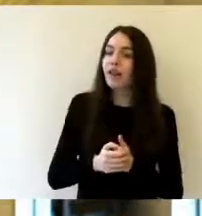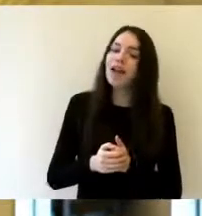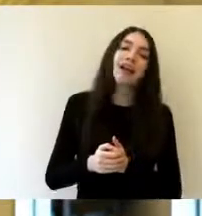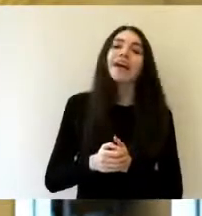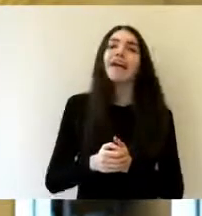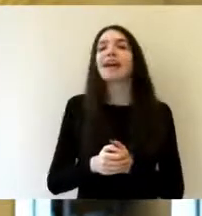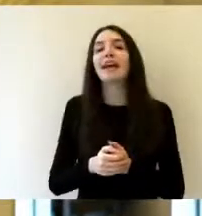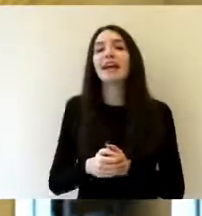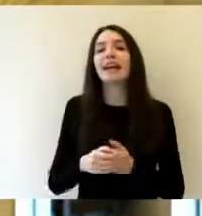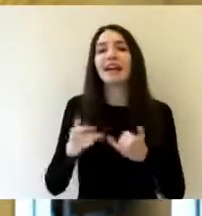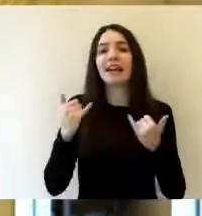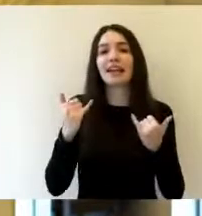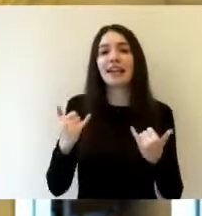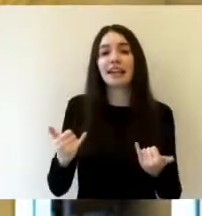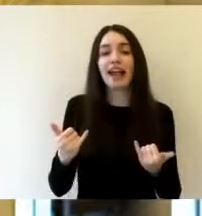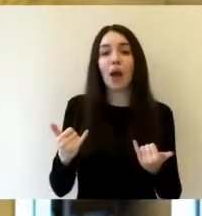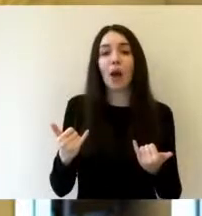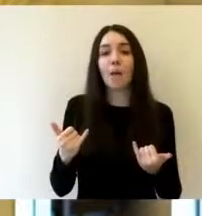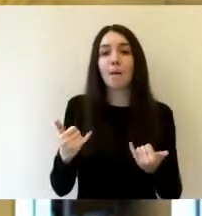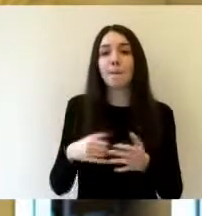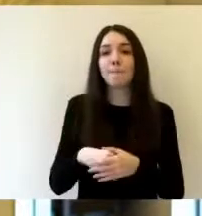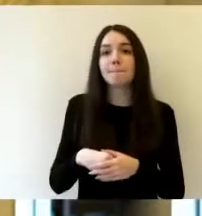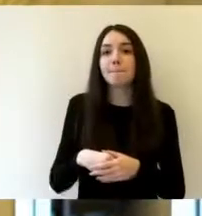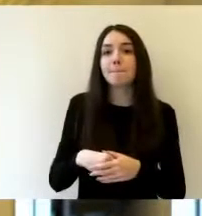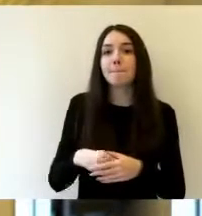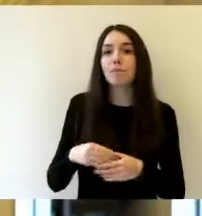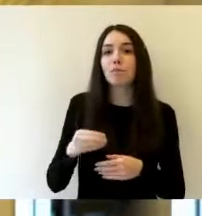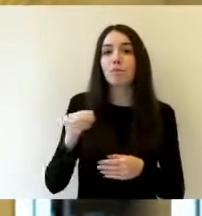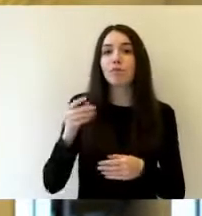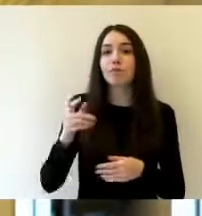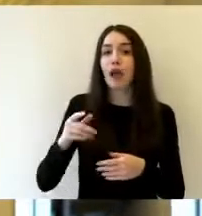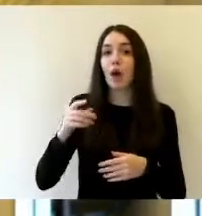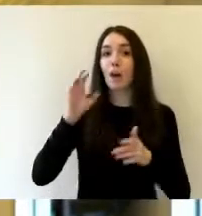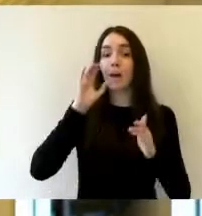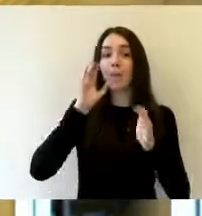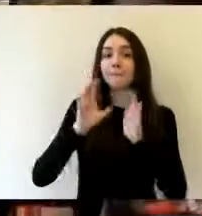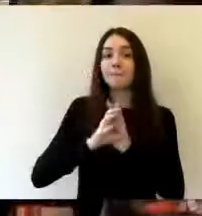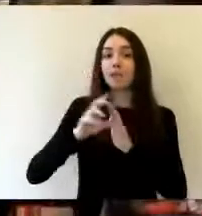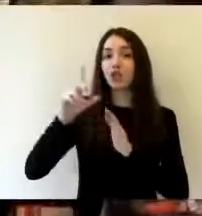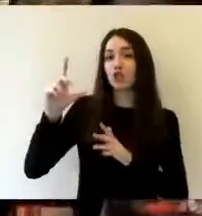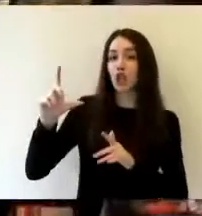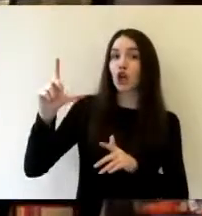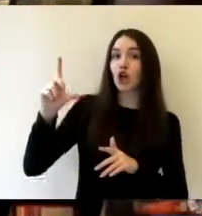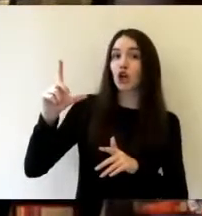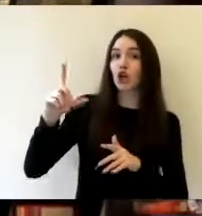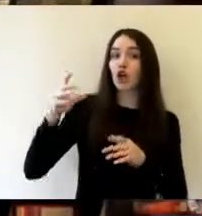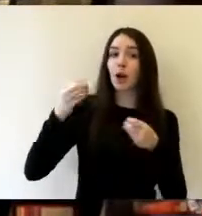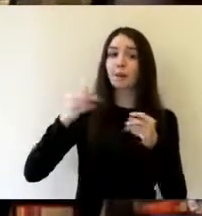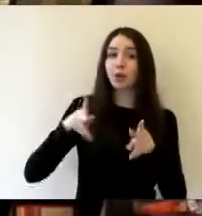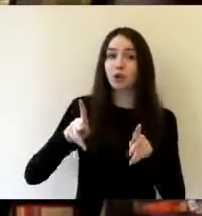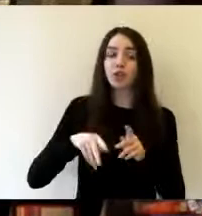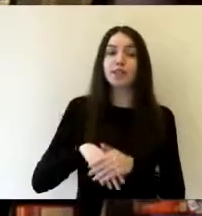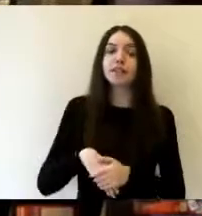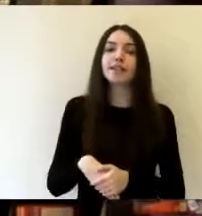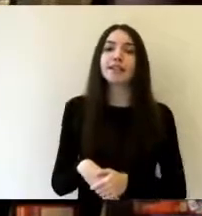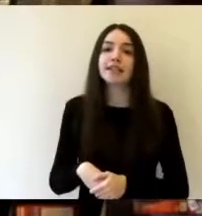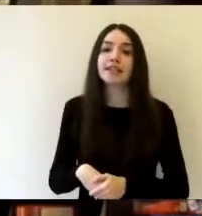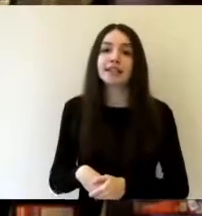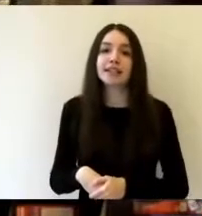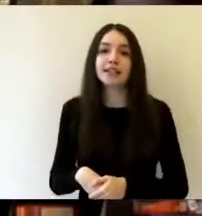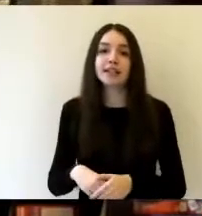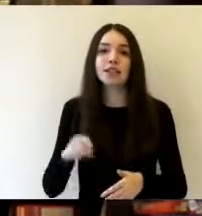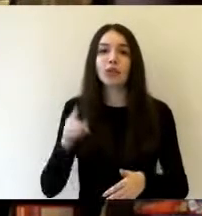And we are now going to give you at home a selfie opportunity with Sebastian. So, Sabina, if you could do the tight on Sebastian. You're looking